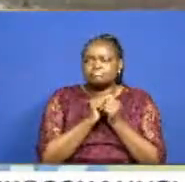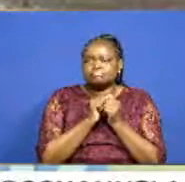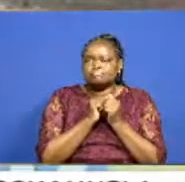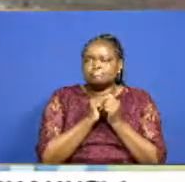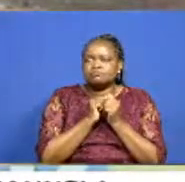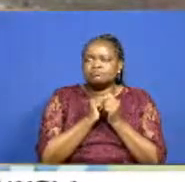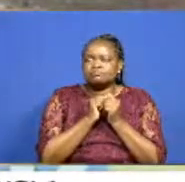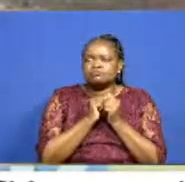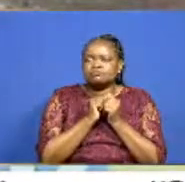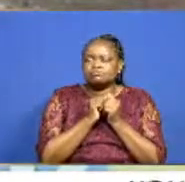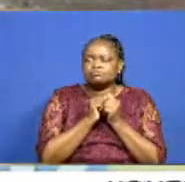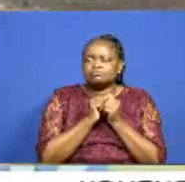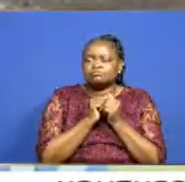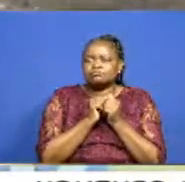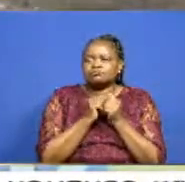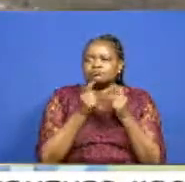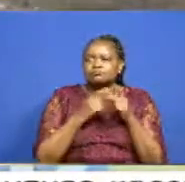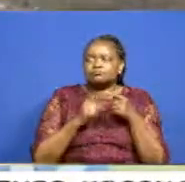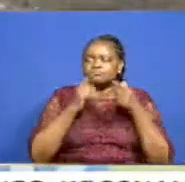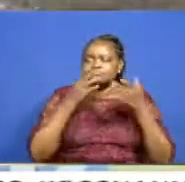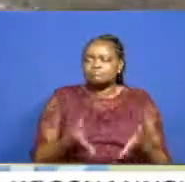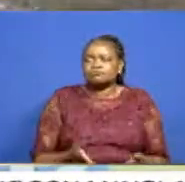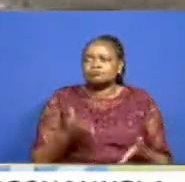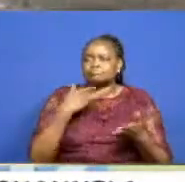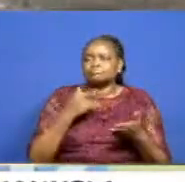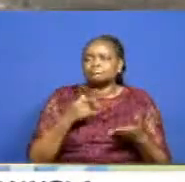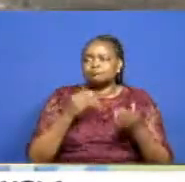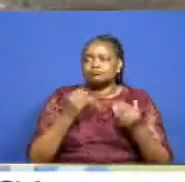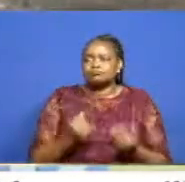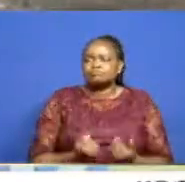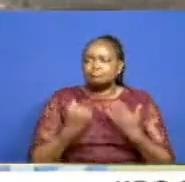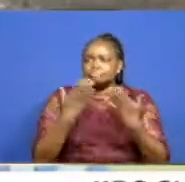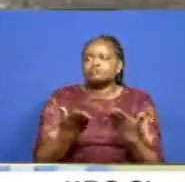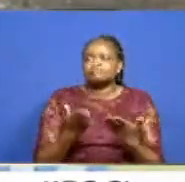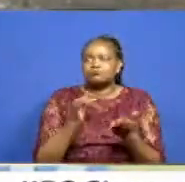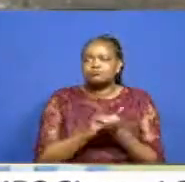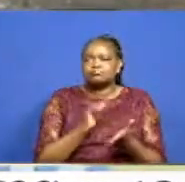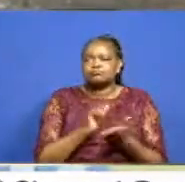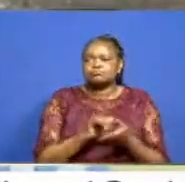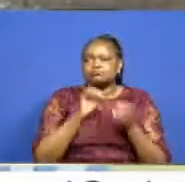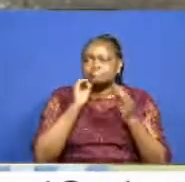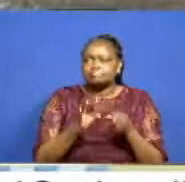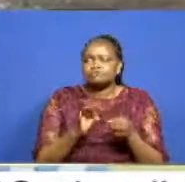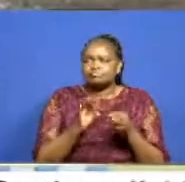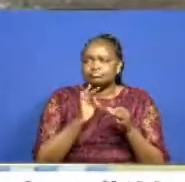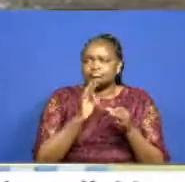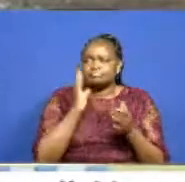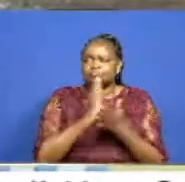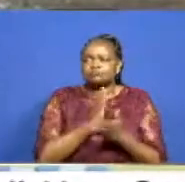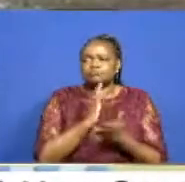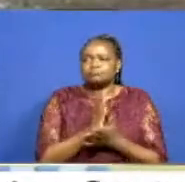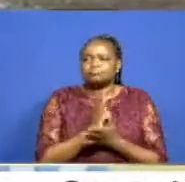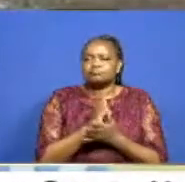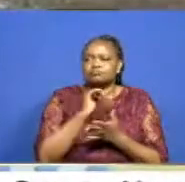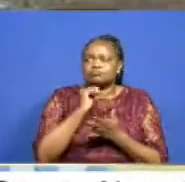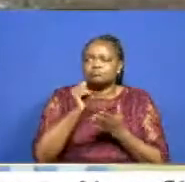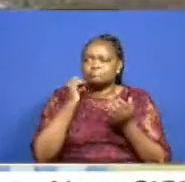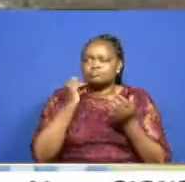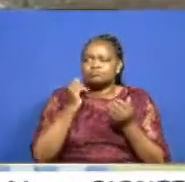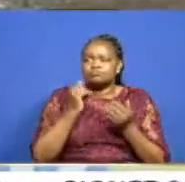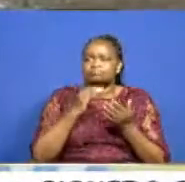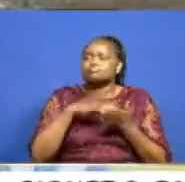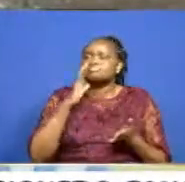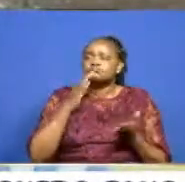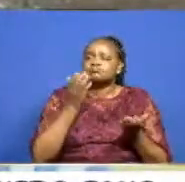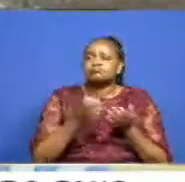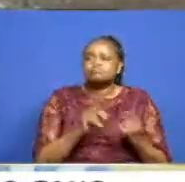learning continues, and then now there's that provision that it's no longer business as usual. If you're in grade 4, you may not